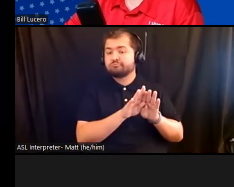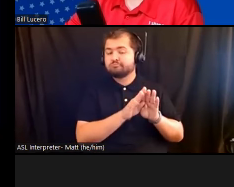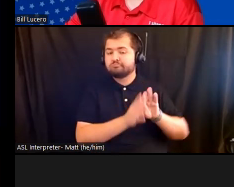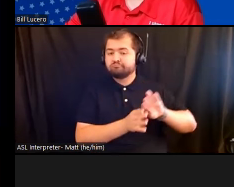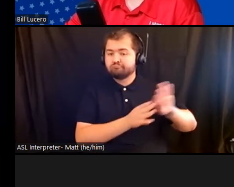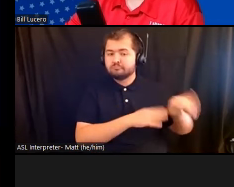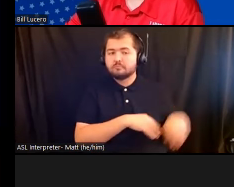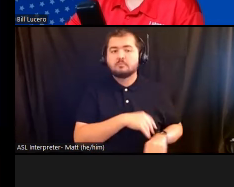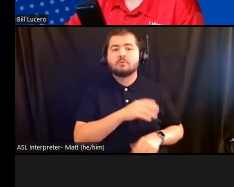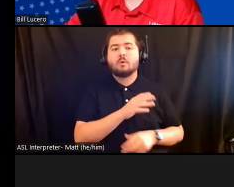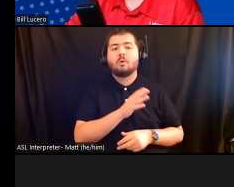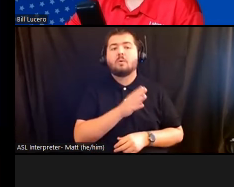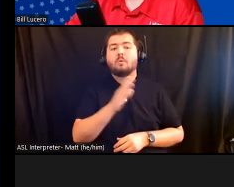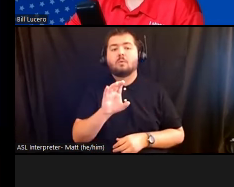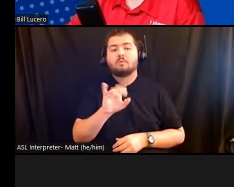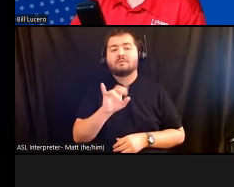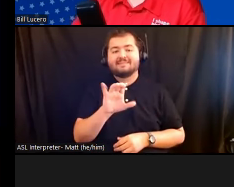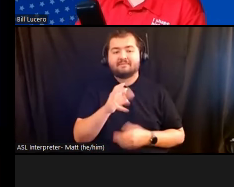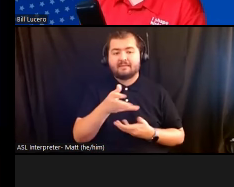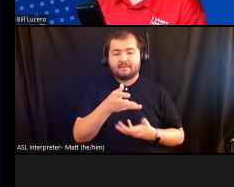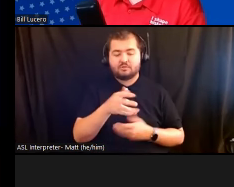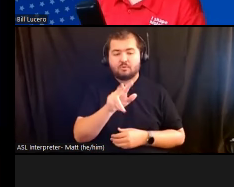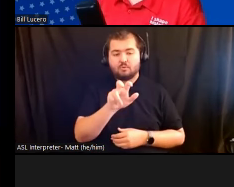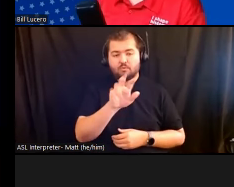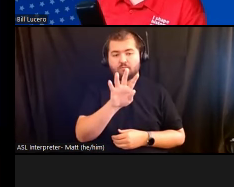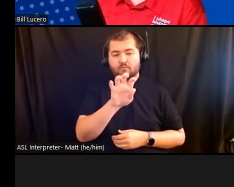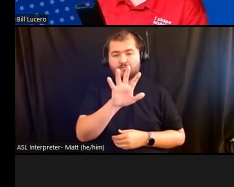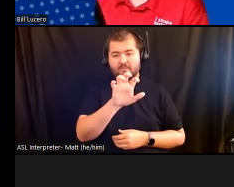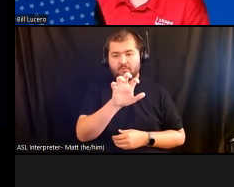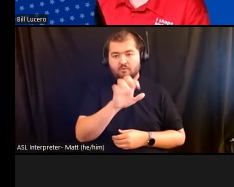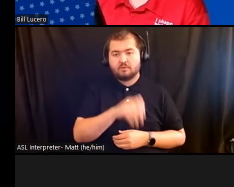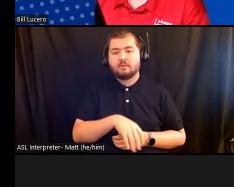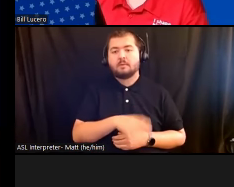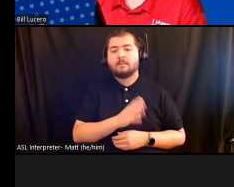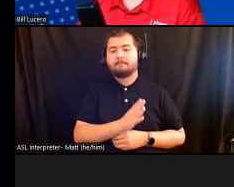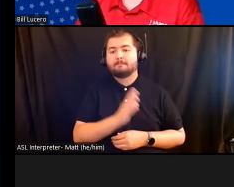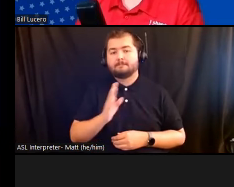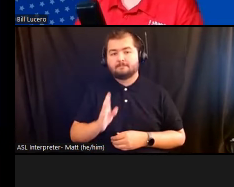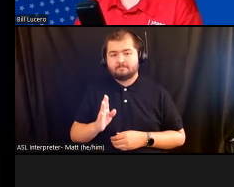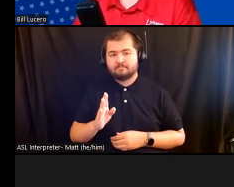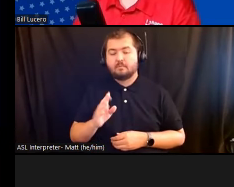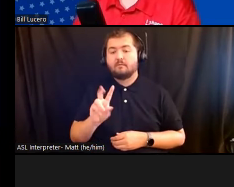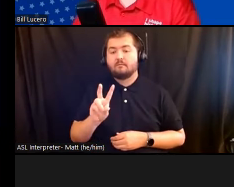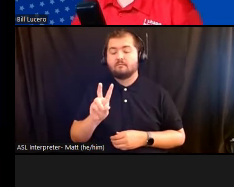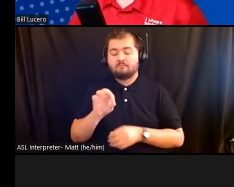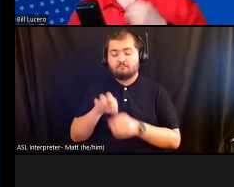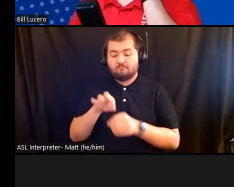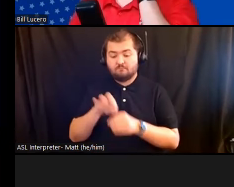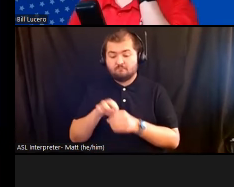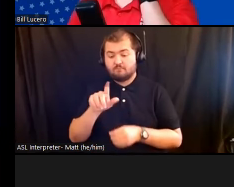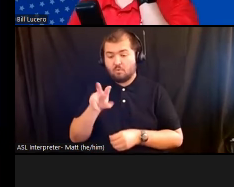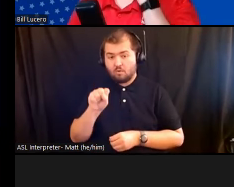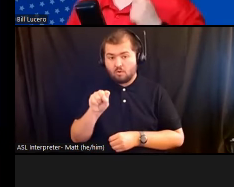engagement. We still have 300, 400, 500 civic engagement. Vote laws, we have